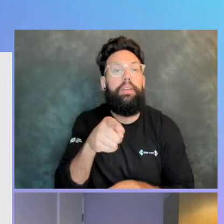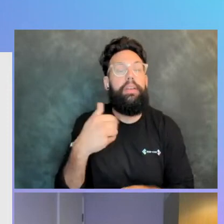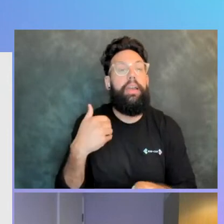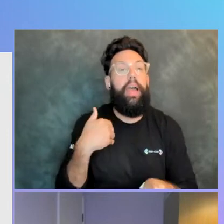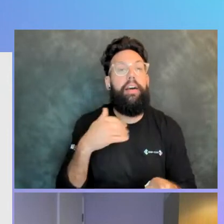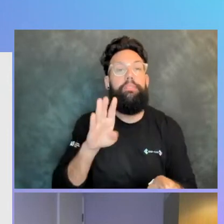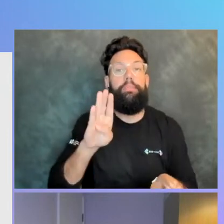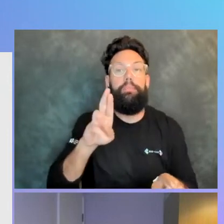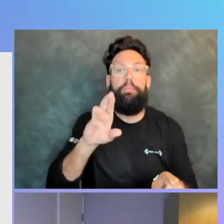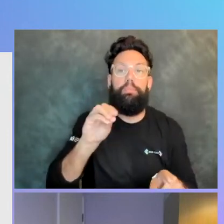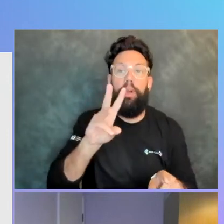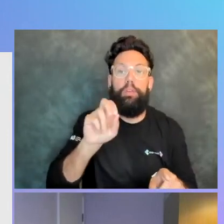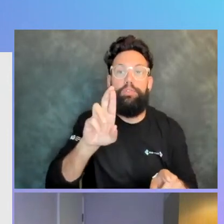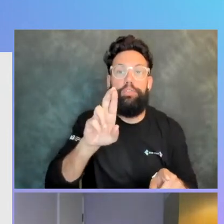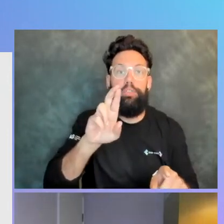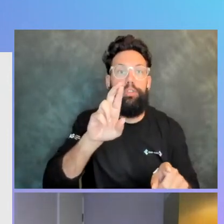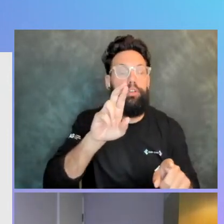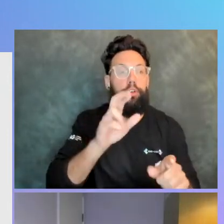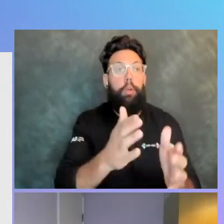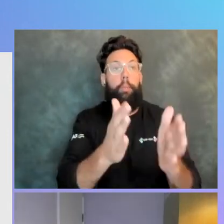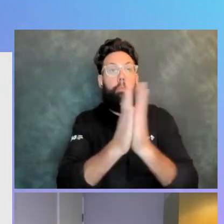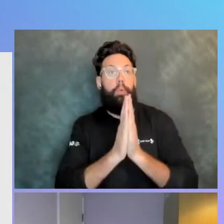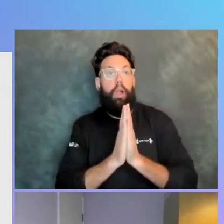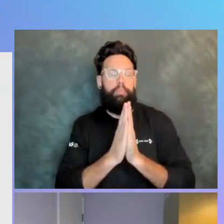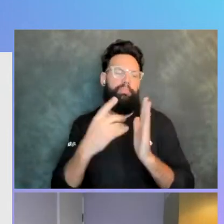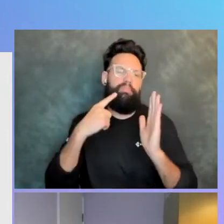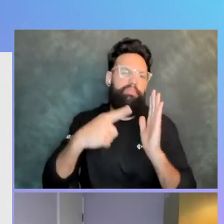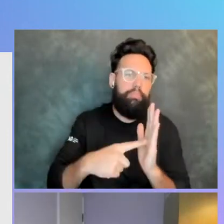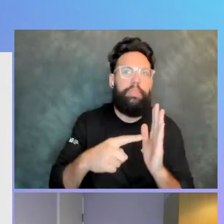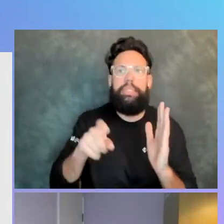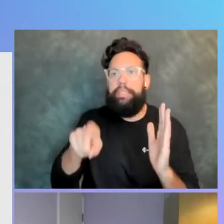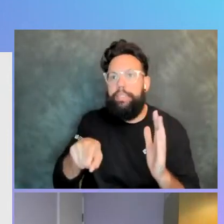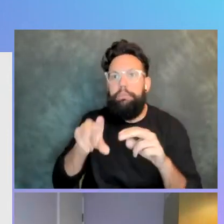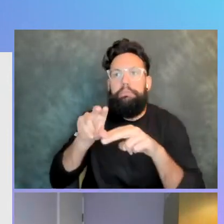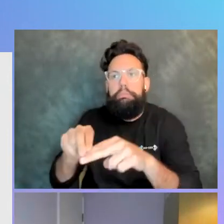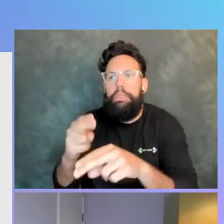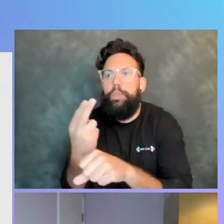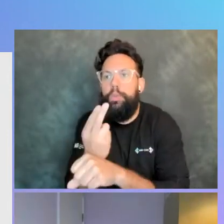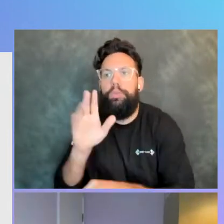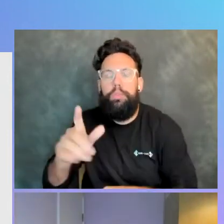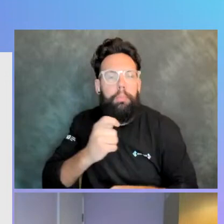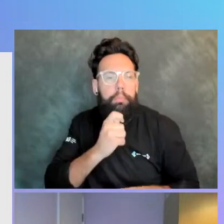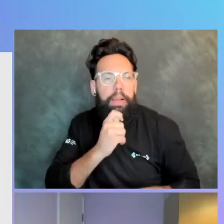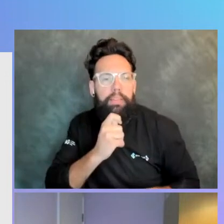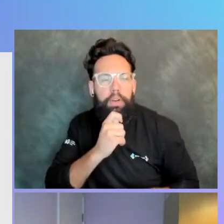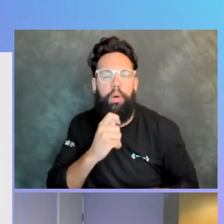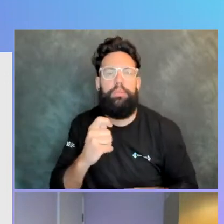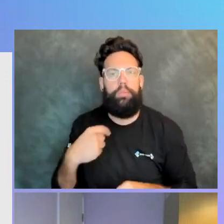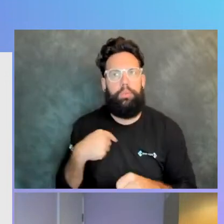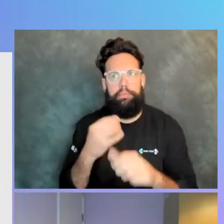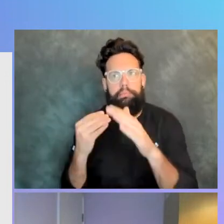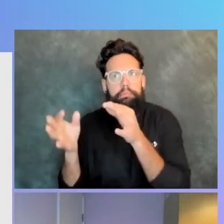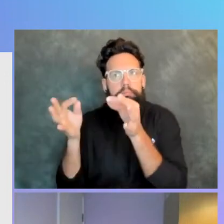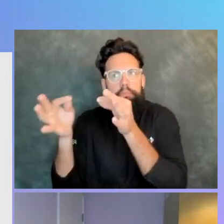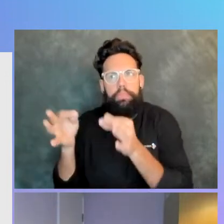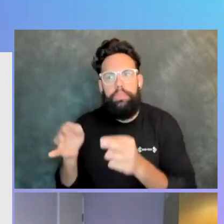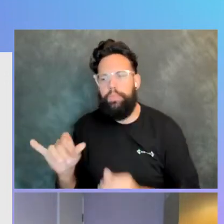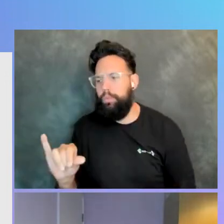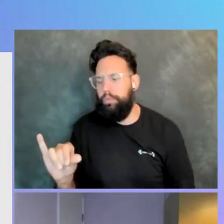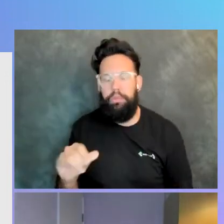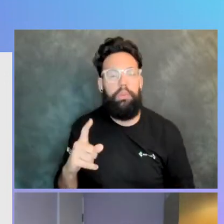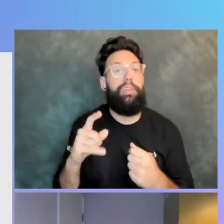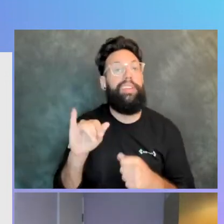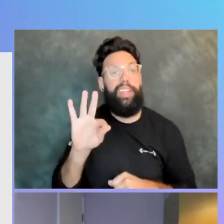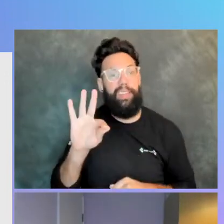use the site, and at what stage these could potentially occur. When using third-party platforms, I felt it important to